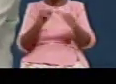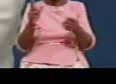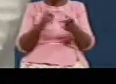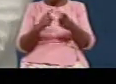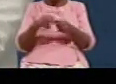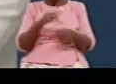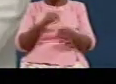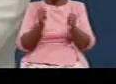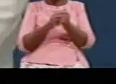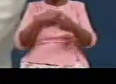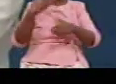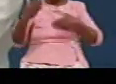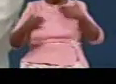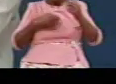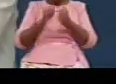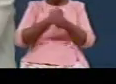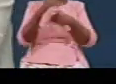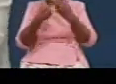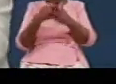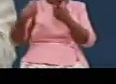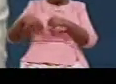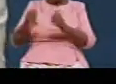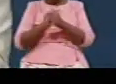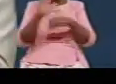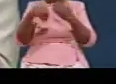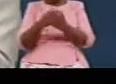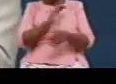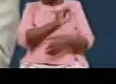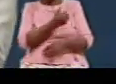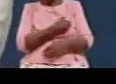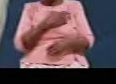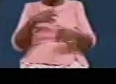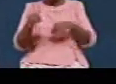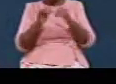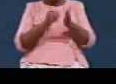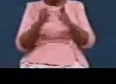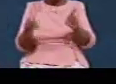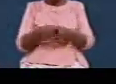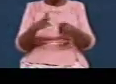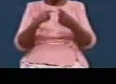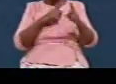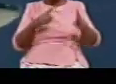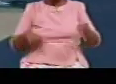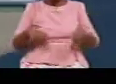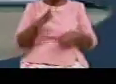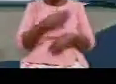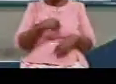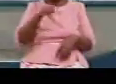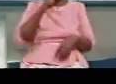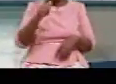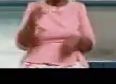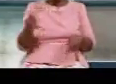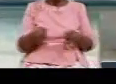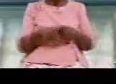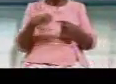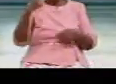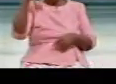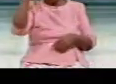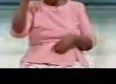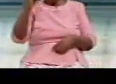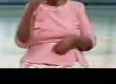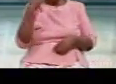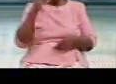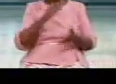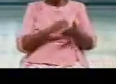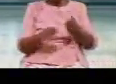heartily, with all your heart, with all your soul, you do it as unto the Lord and not unto men. In verse 24,